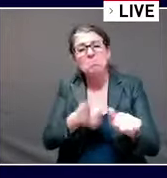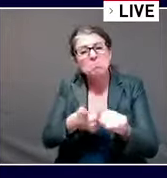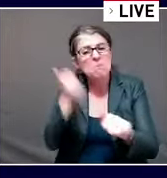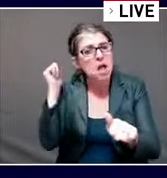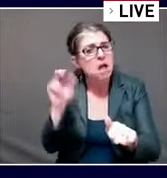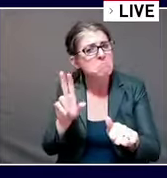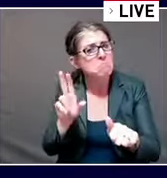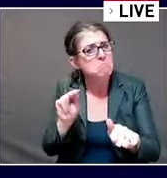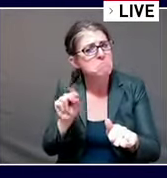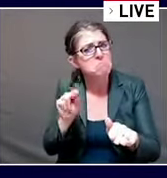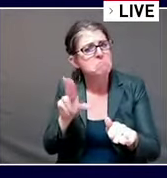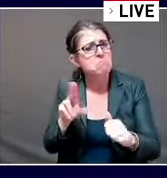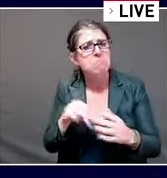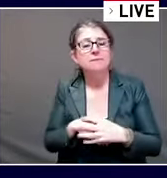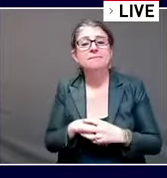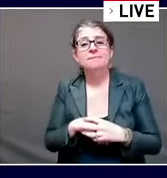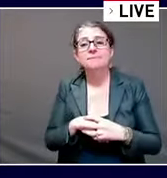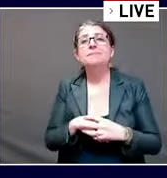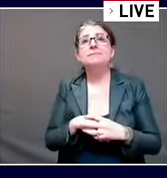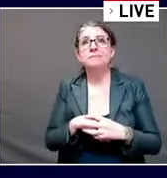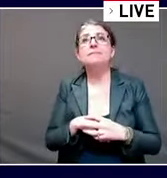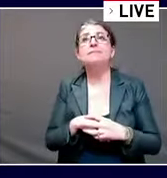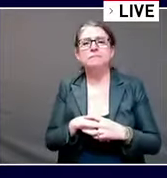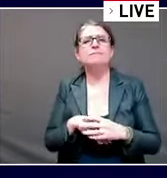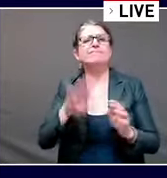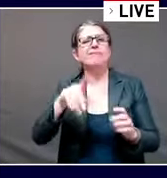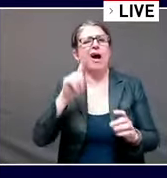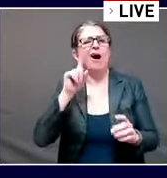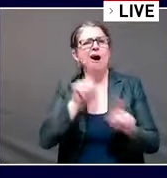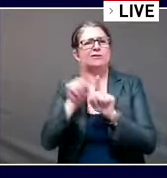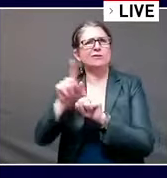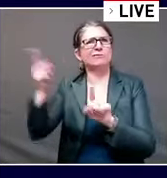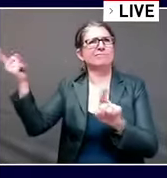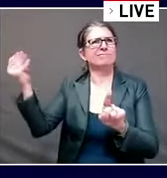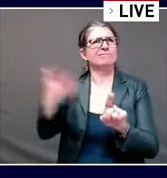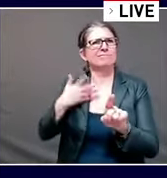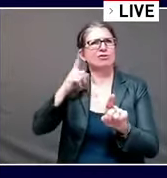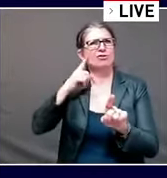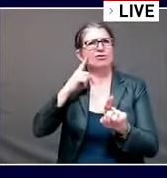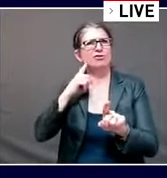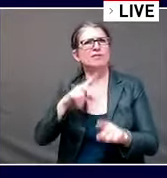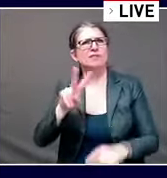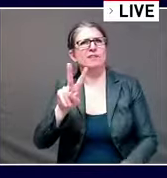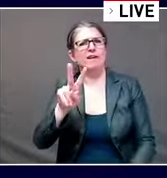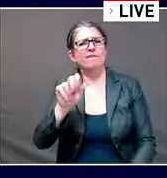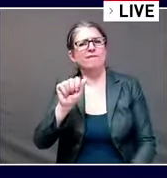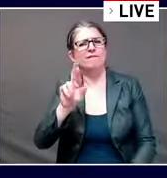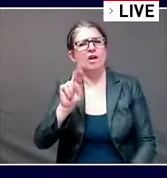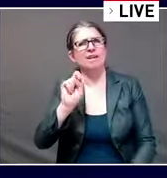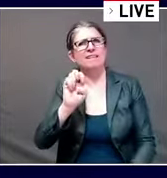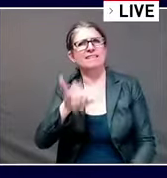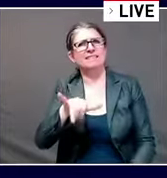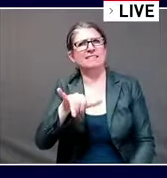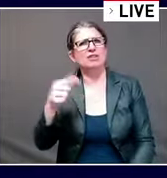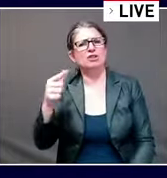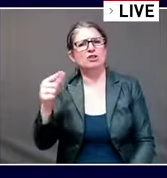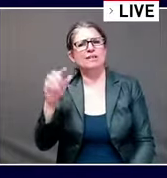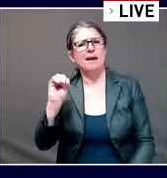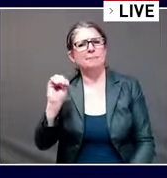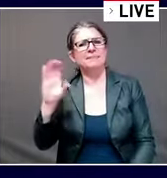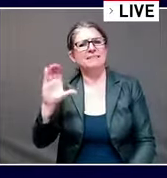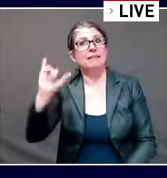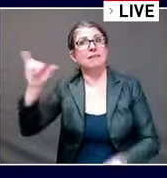could be 4 cases of coronavirus at Varney GMC in Bangor. Is that anything you're aware